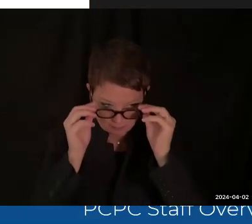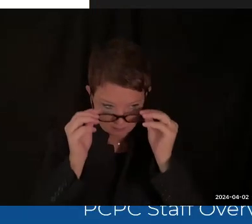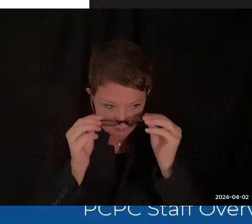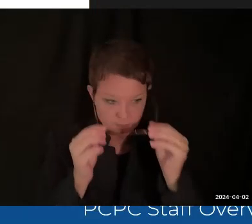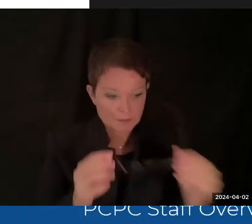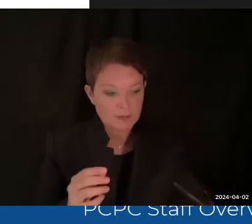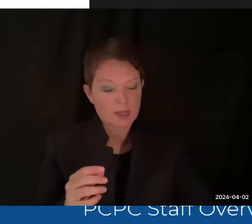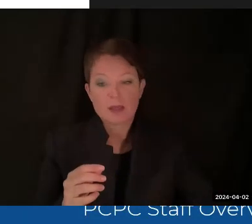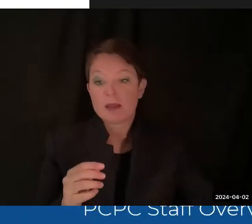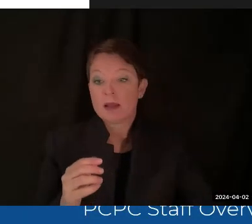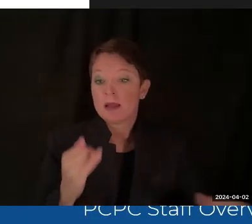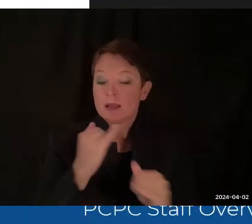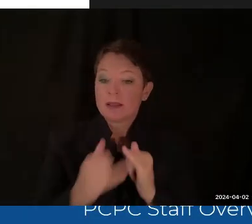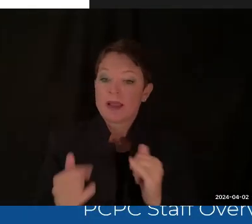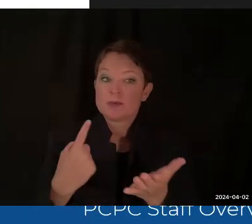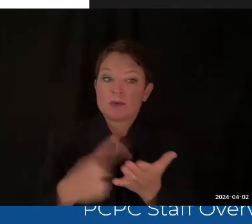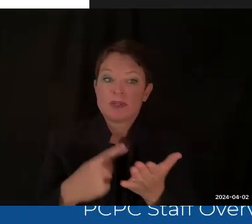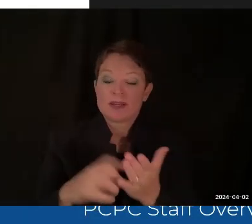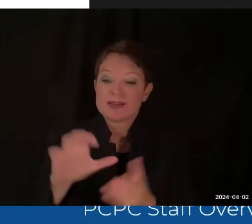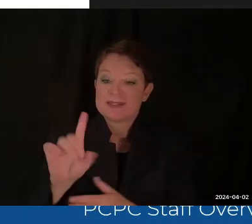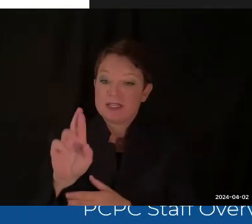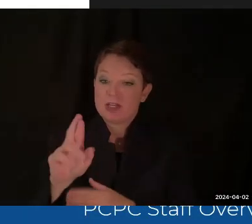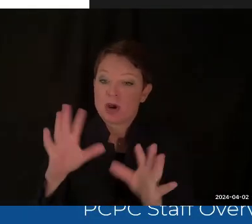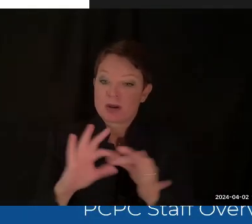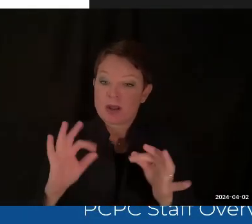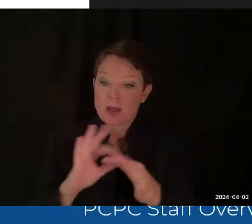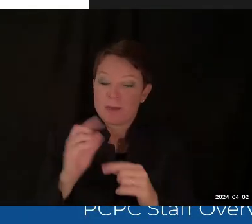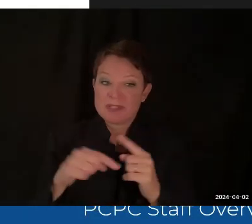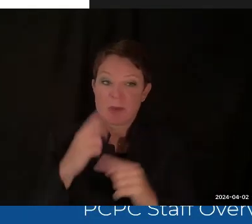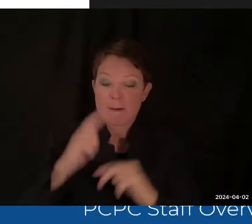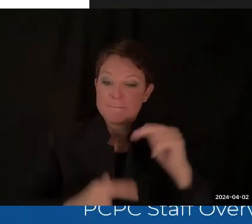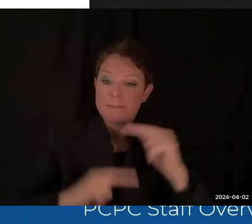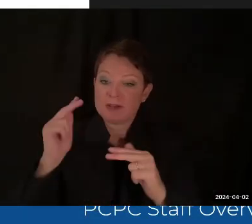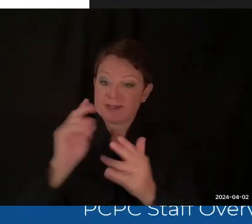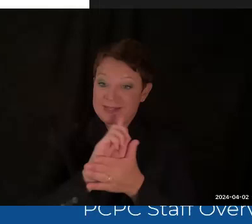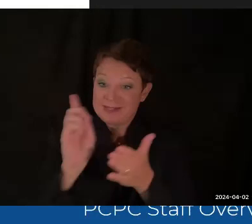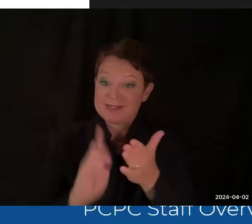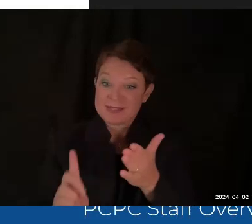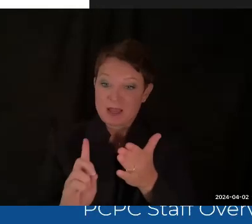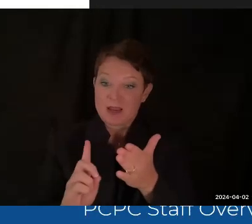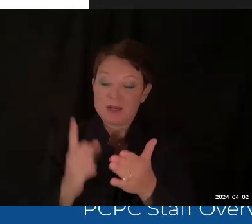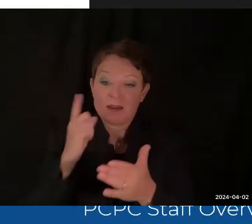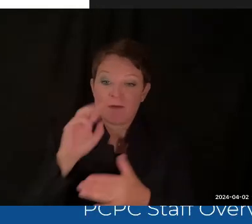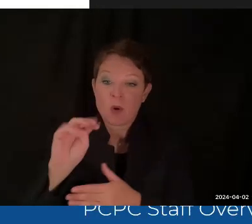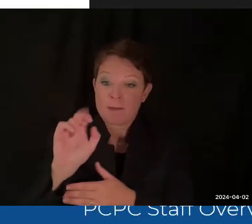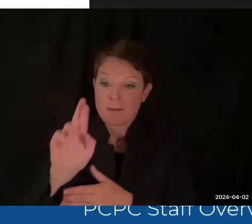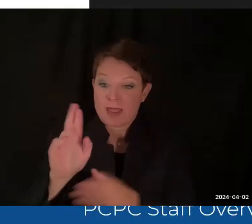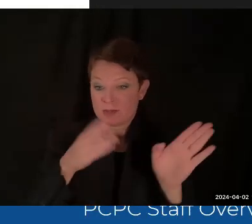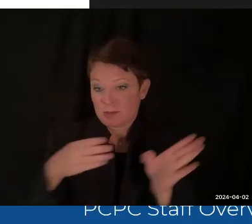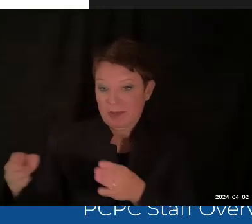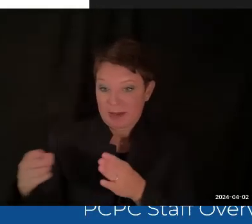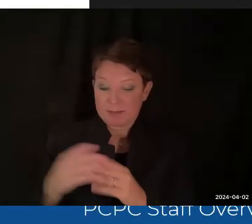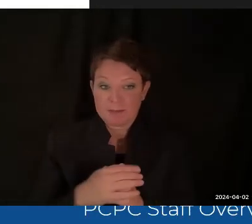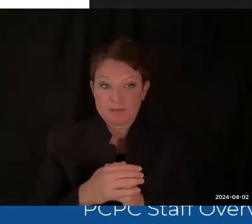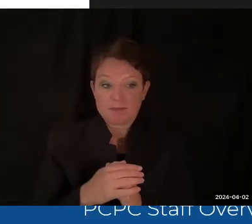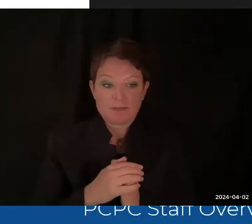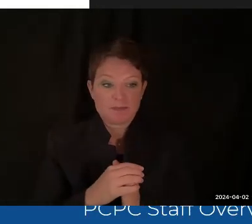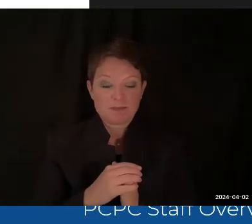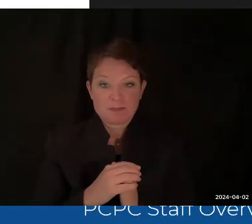Lastly, we will go over CDR comments on building design for master plans. Next.